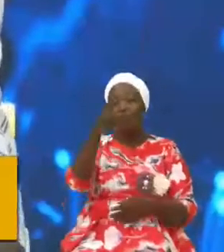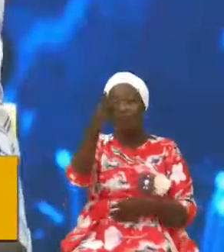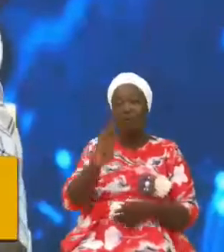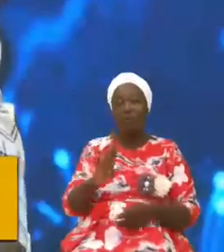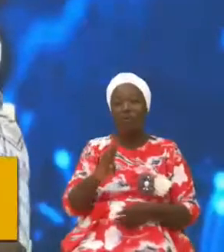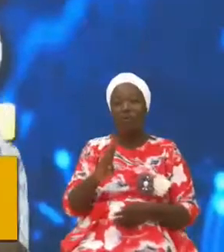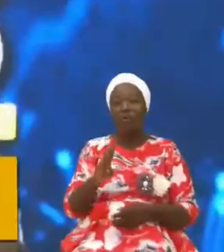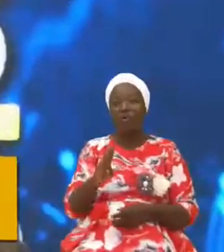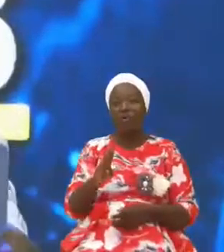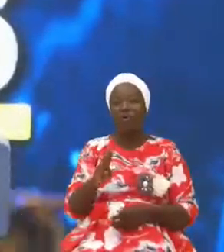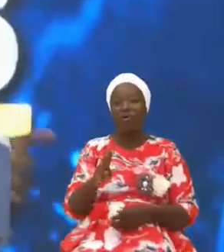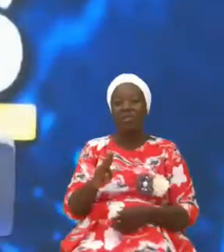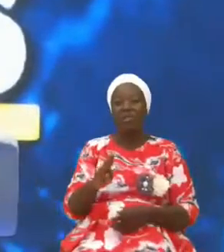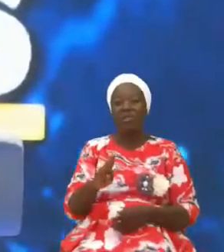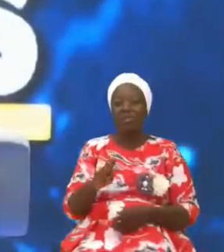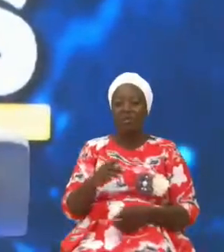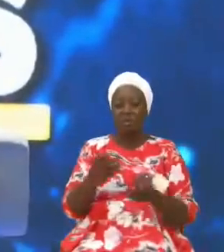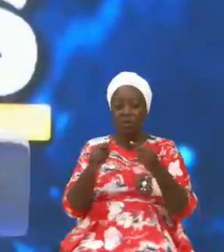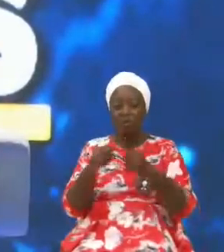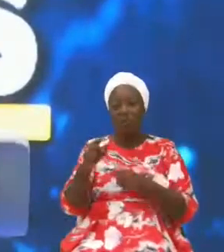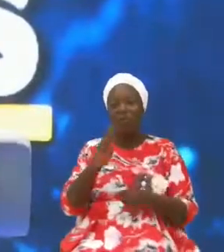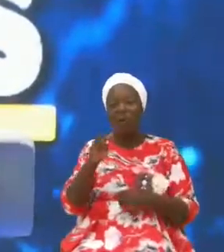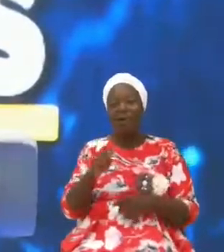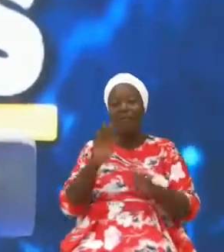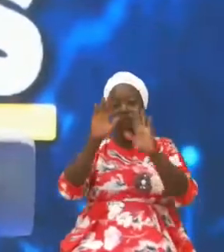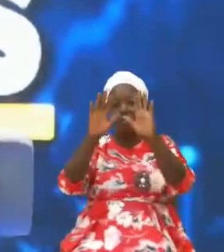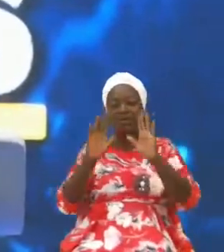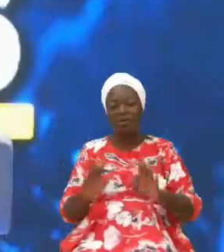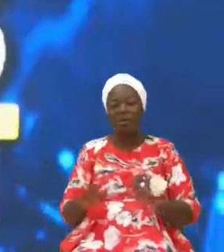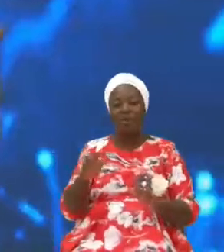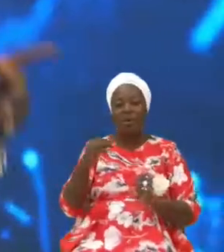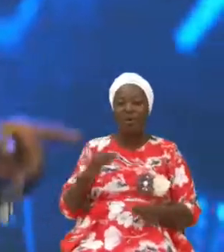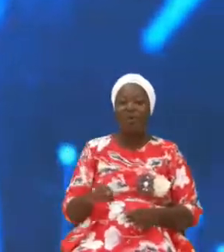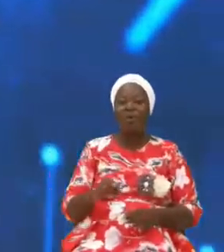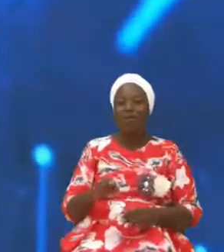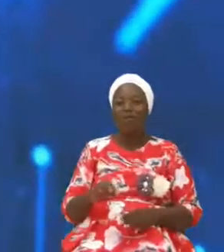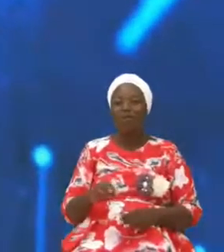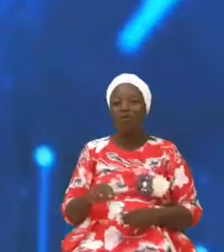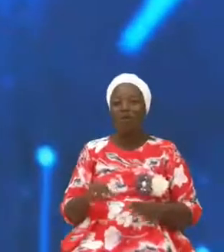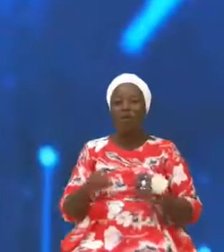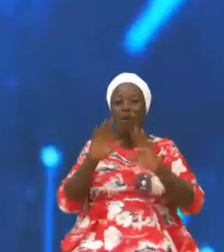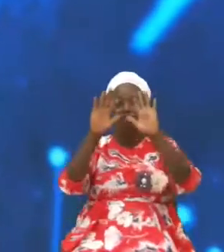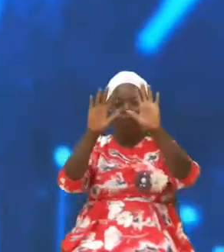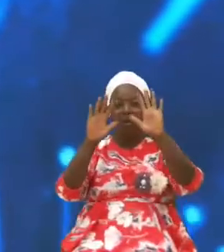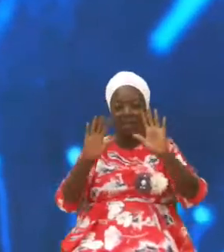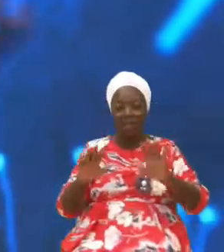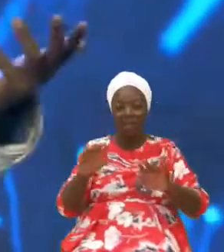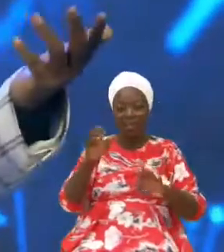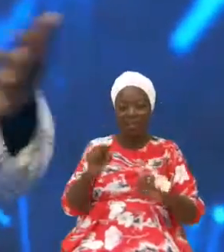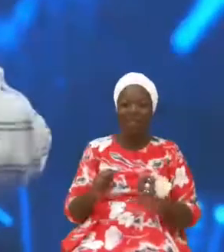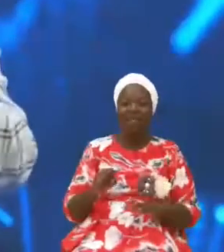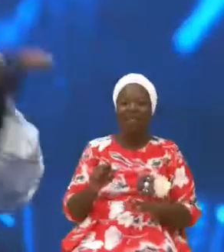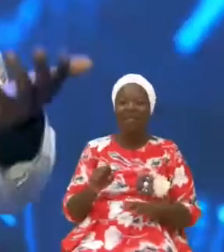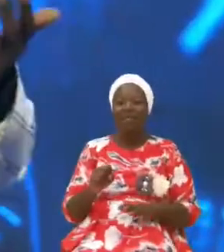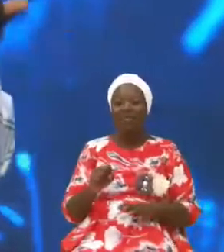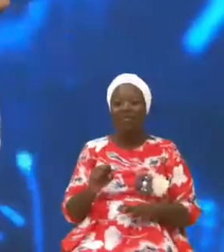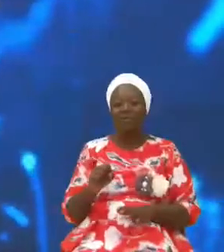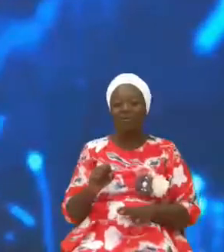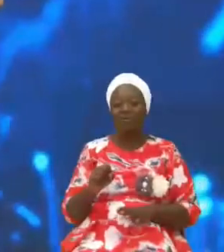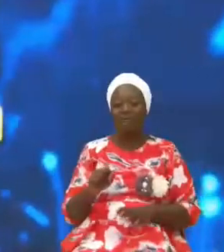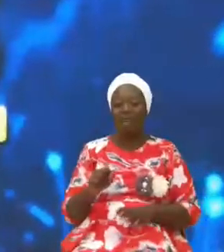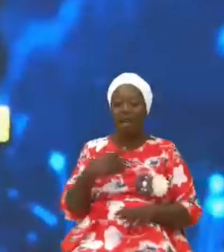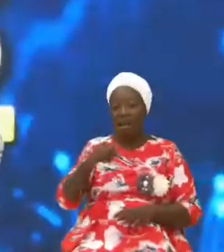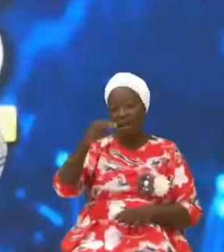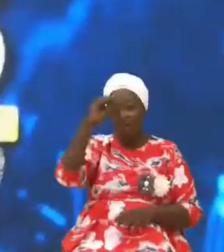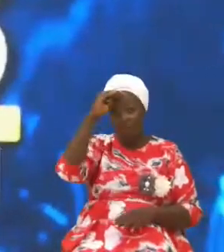God among you by miracles and wonders and signs. A man approved